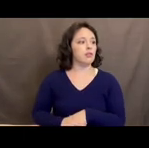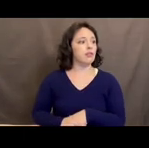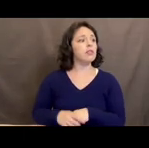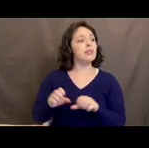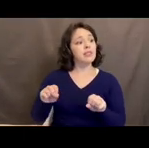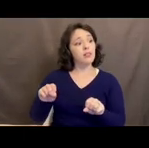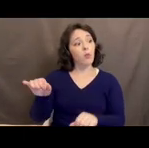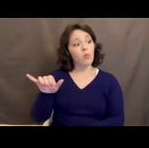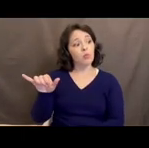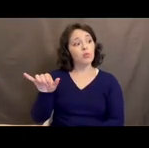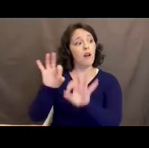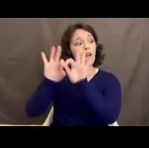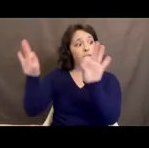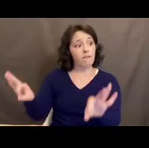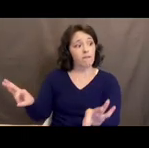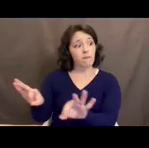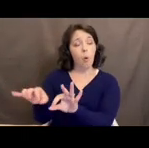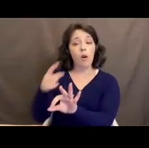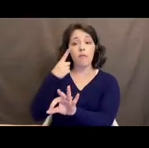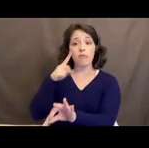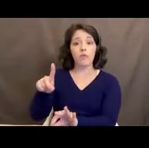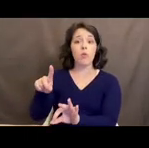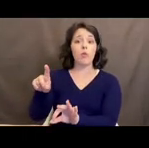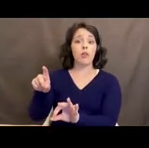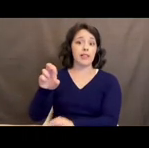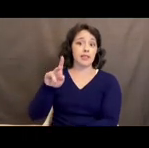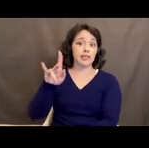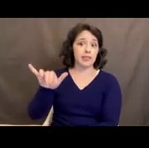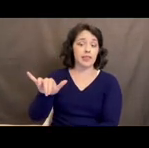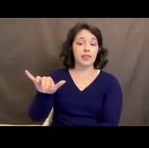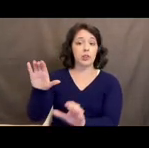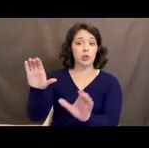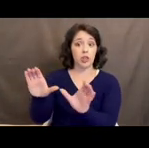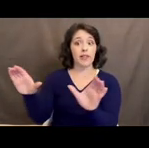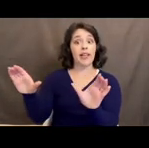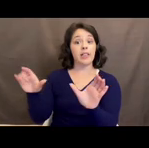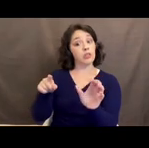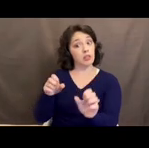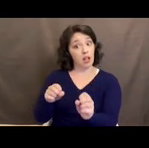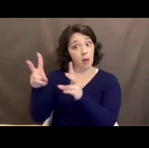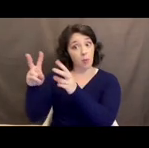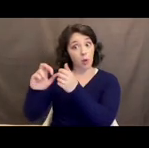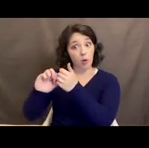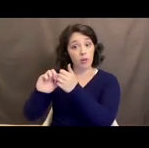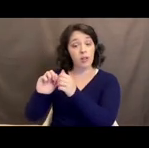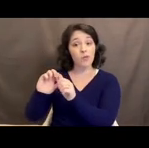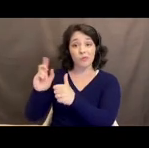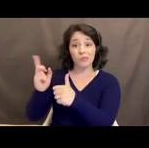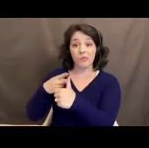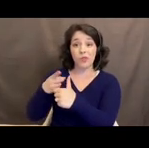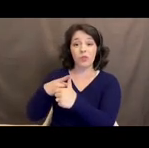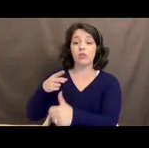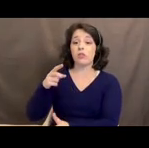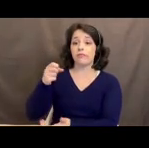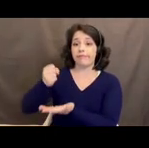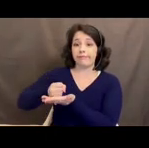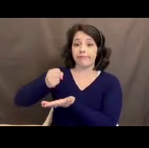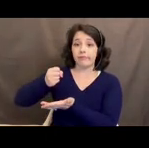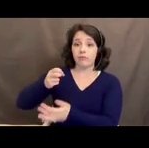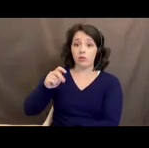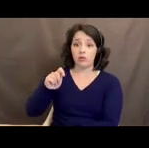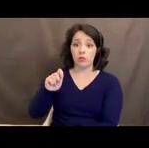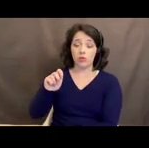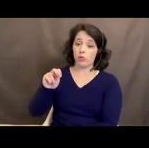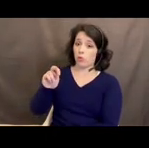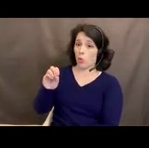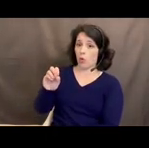and then also to upload the form. Next, we ask that folks manage team members.